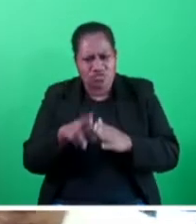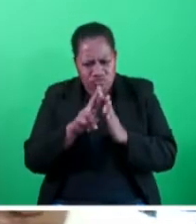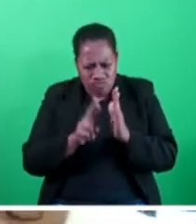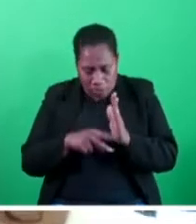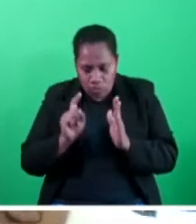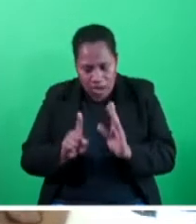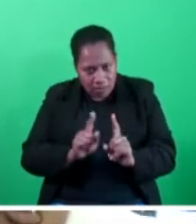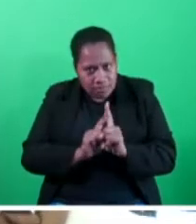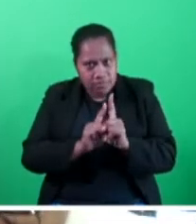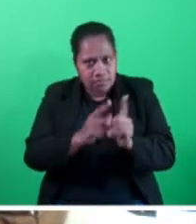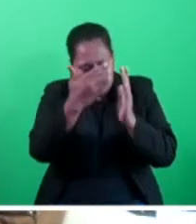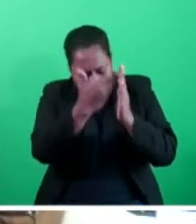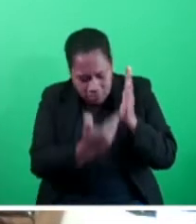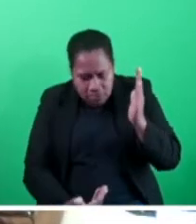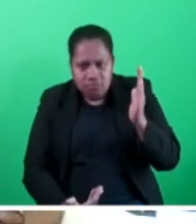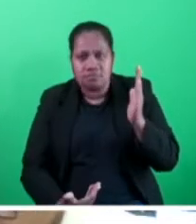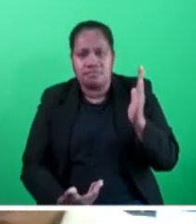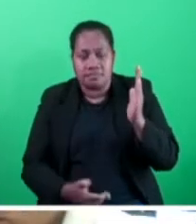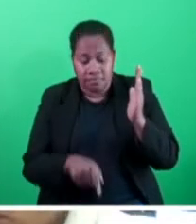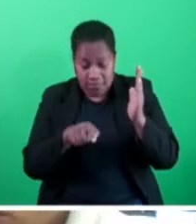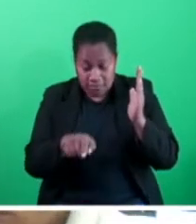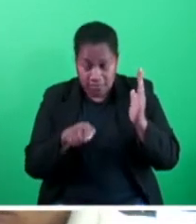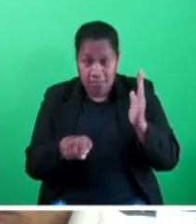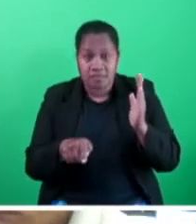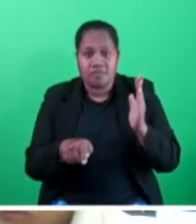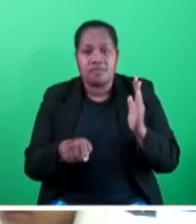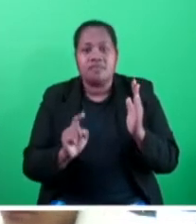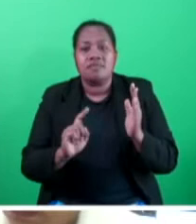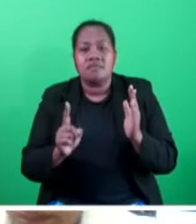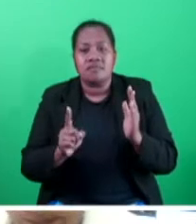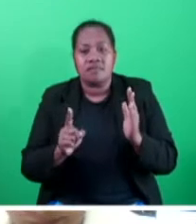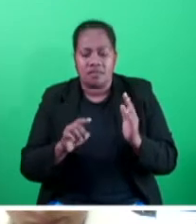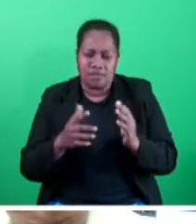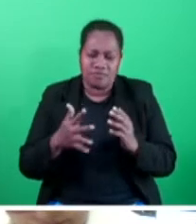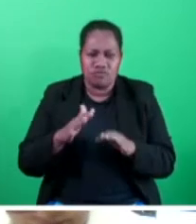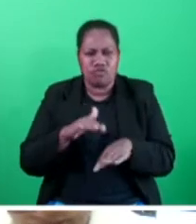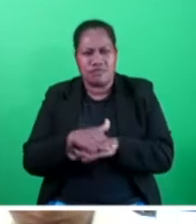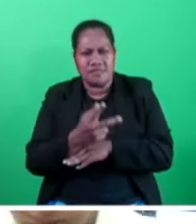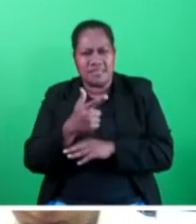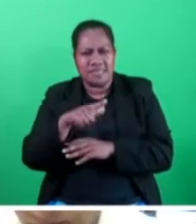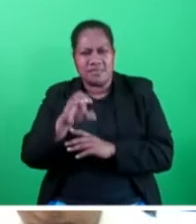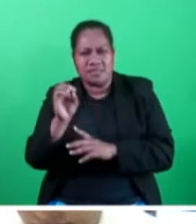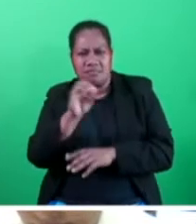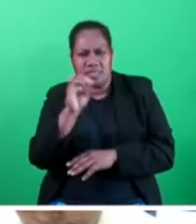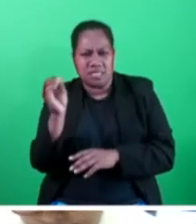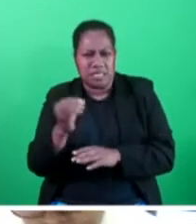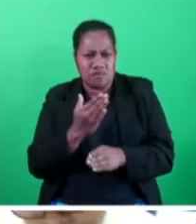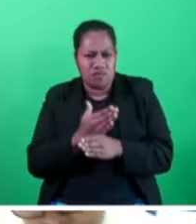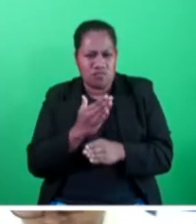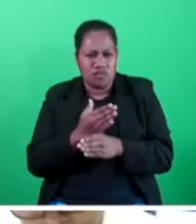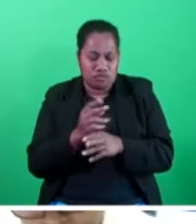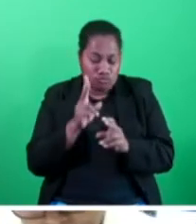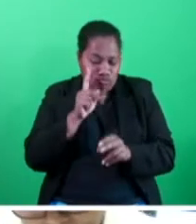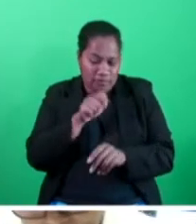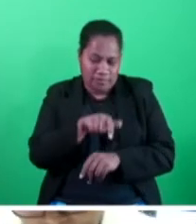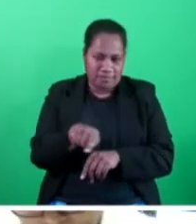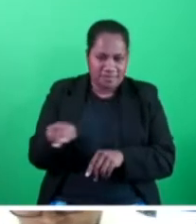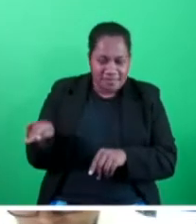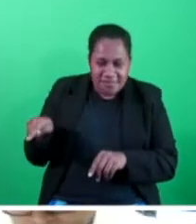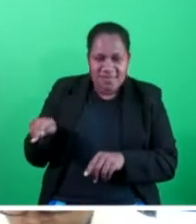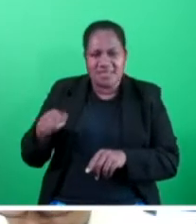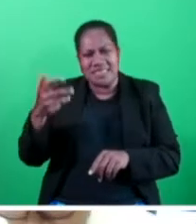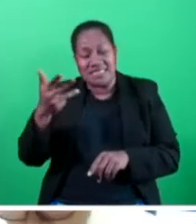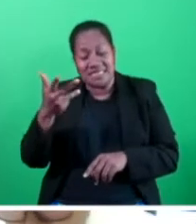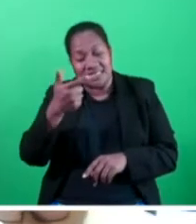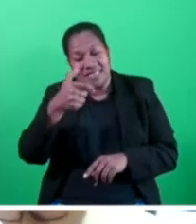This was to benefit and estimate over 70% of workers at that time in 1960s who were employed